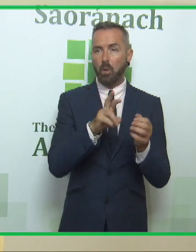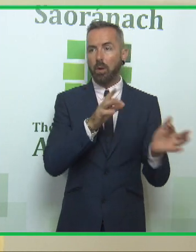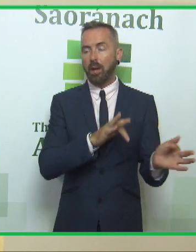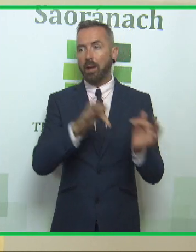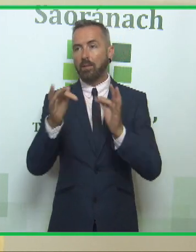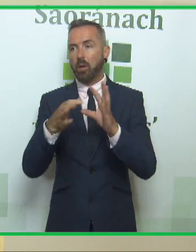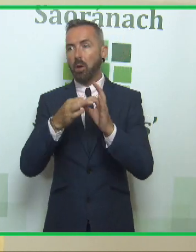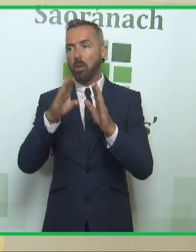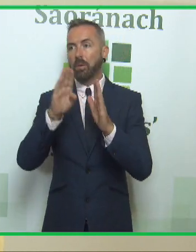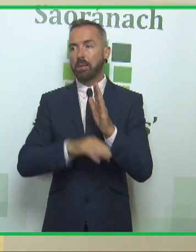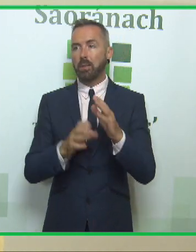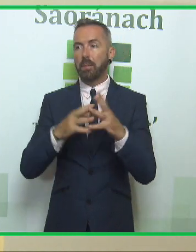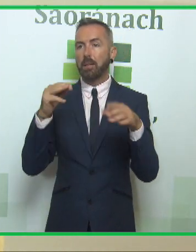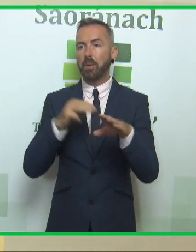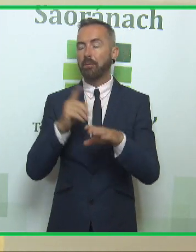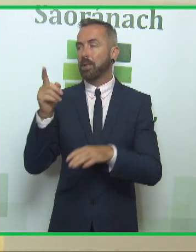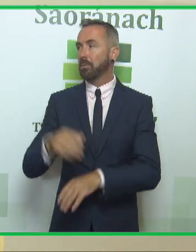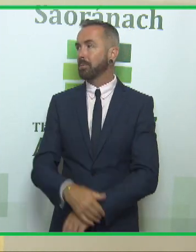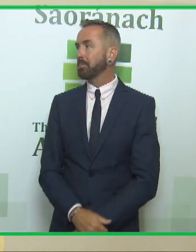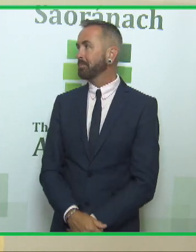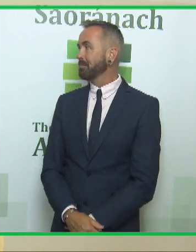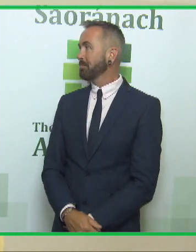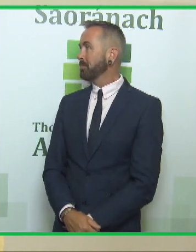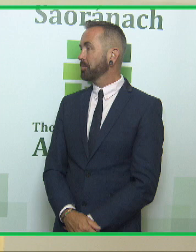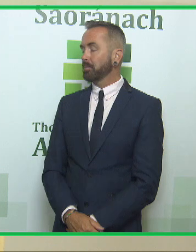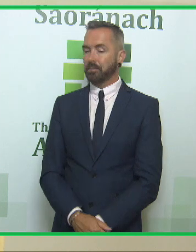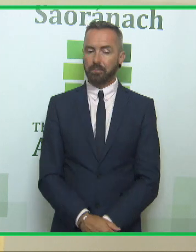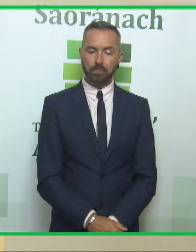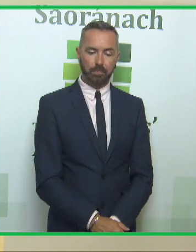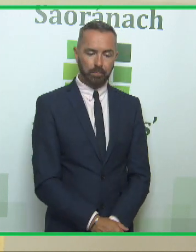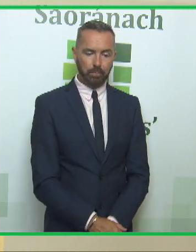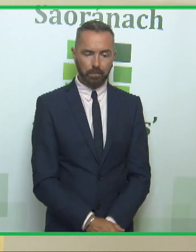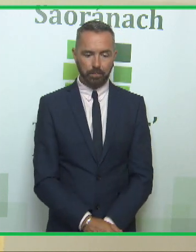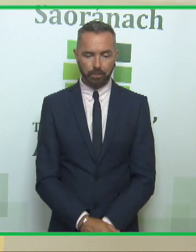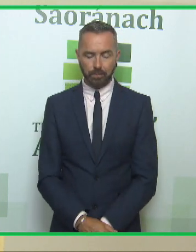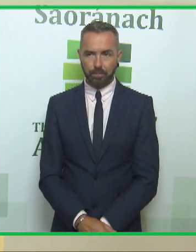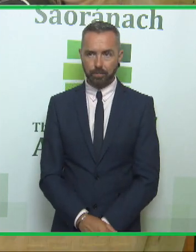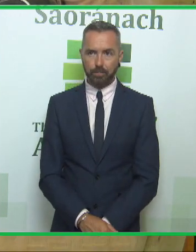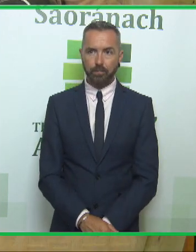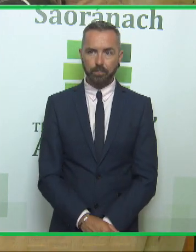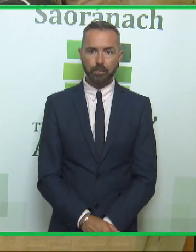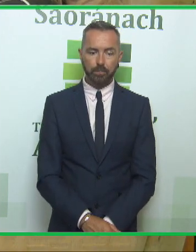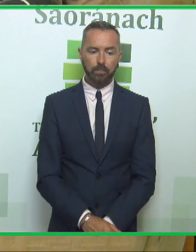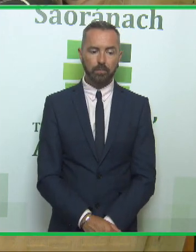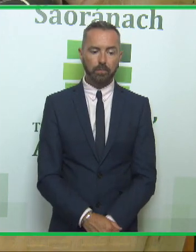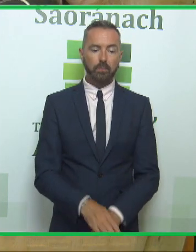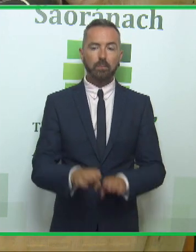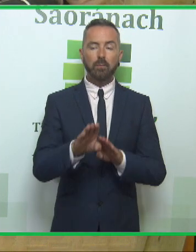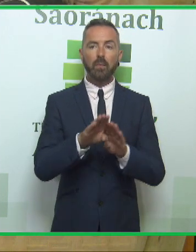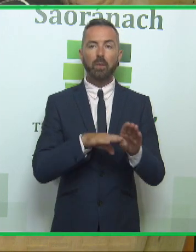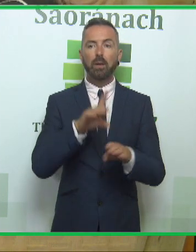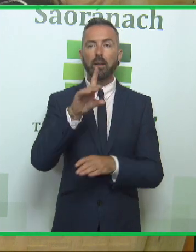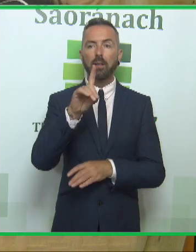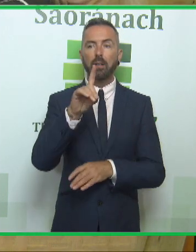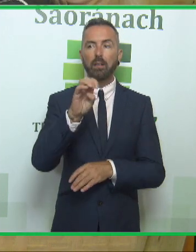them. Okay, so I mean, in our detox prep program at the moment, we would have a lot of people that you're talking about